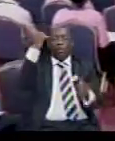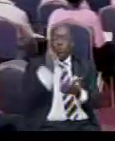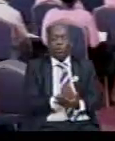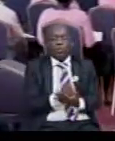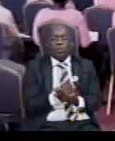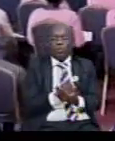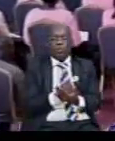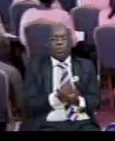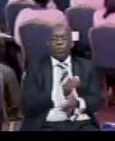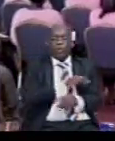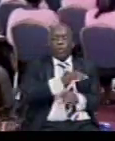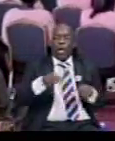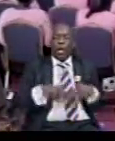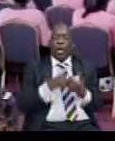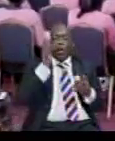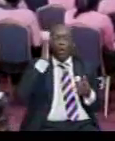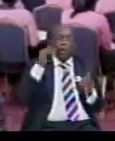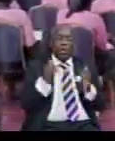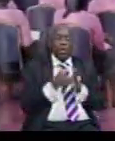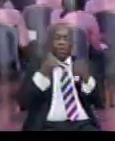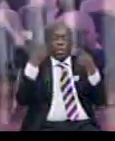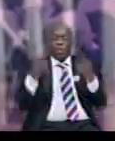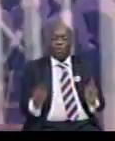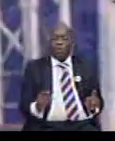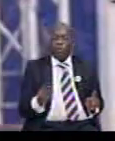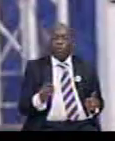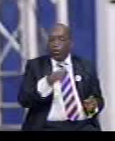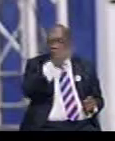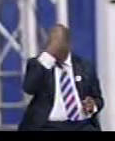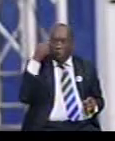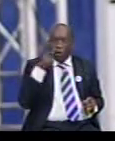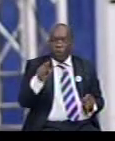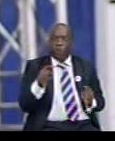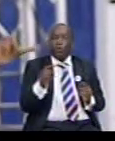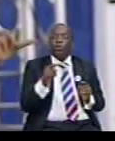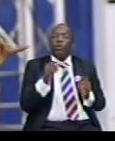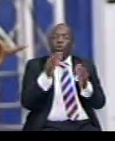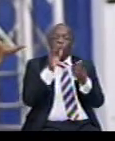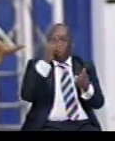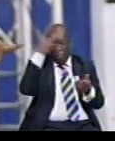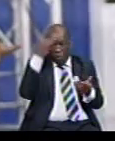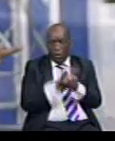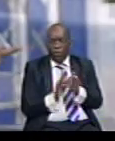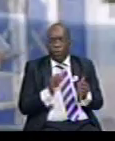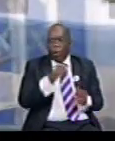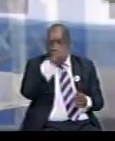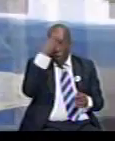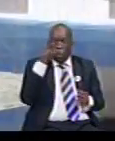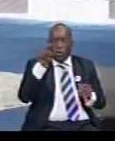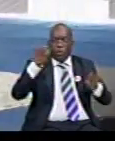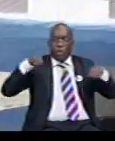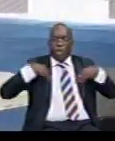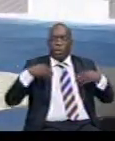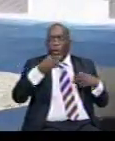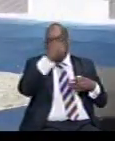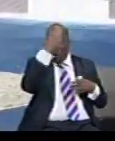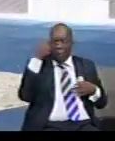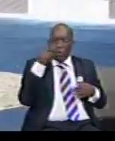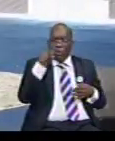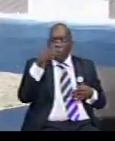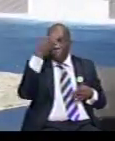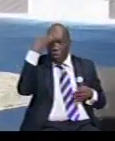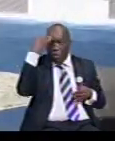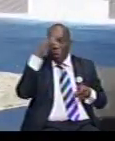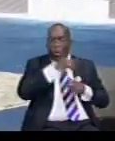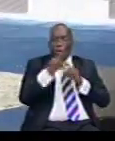How will it happen? Because you believe, because you accept, and because you know, when I go out and